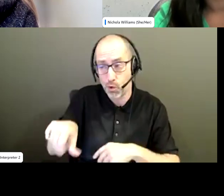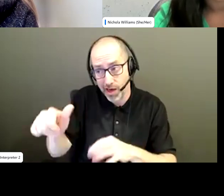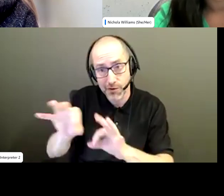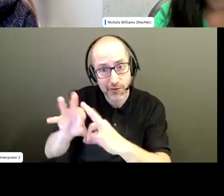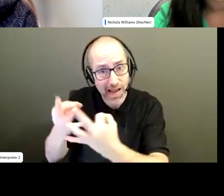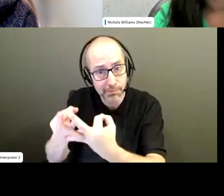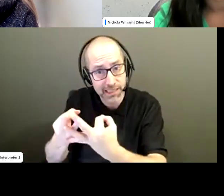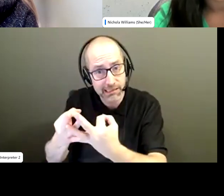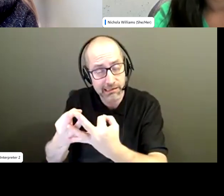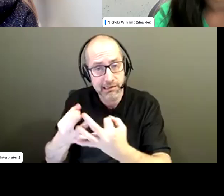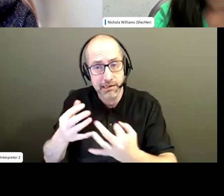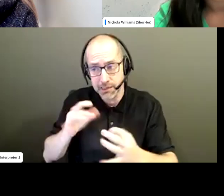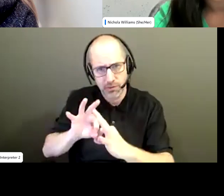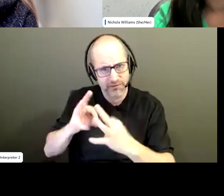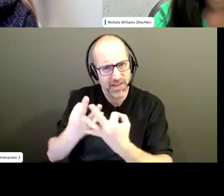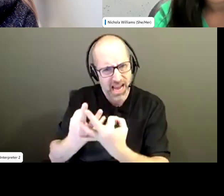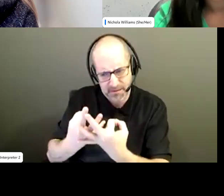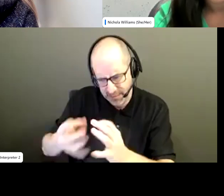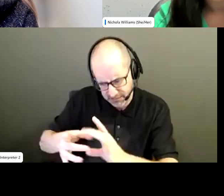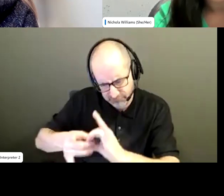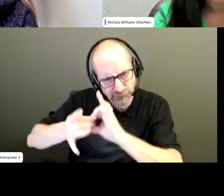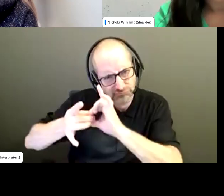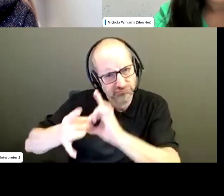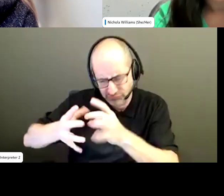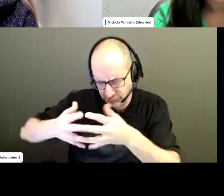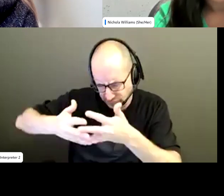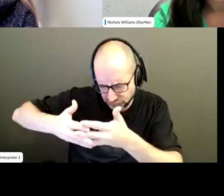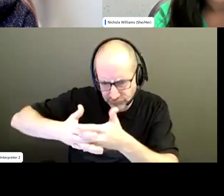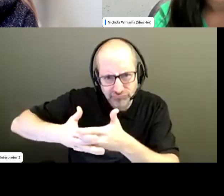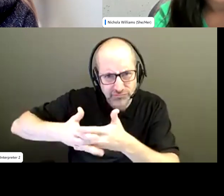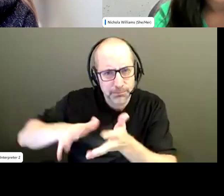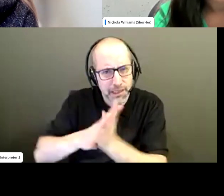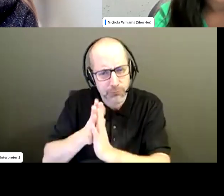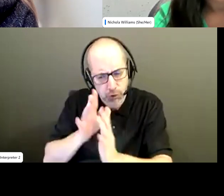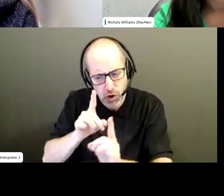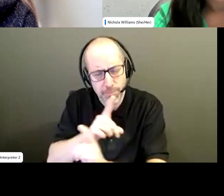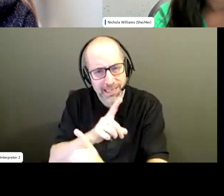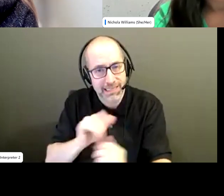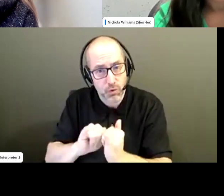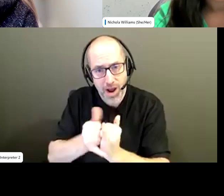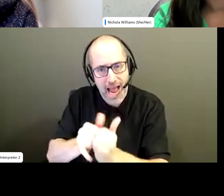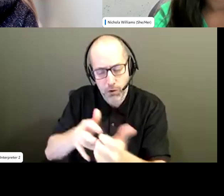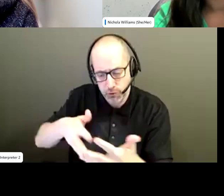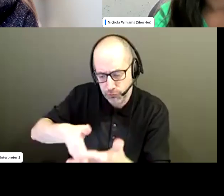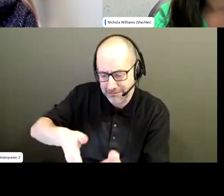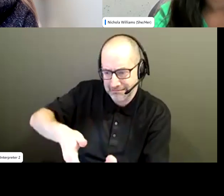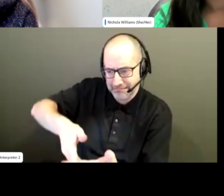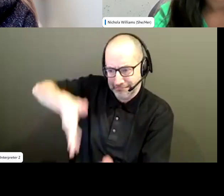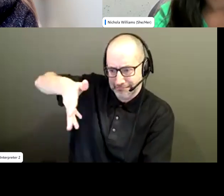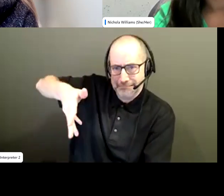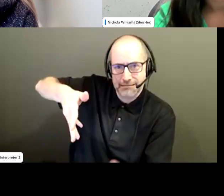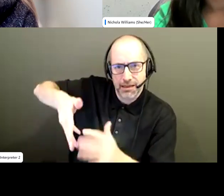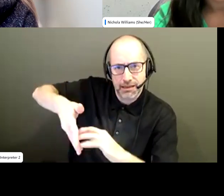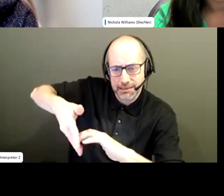the family bonds and all the complexity of that can really make it difficult to recognize,